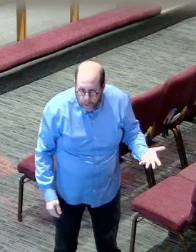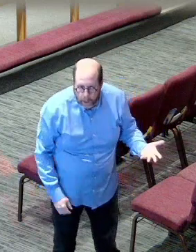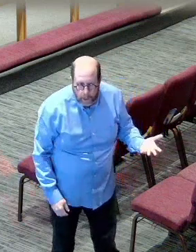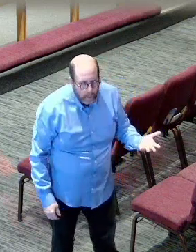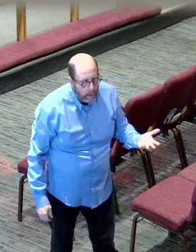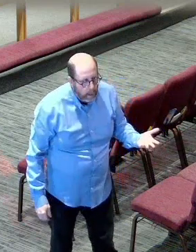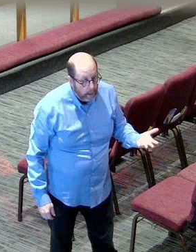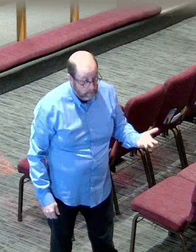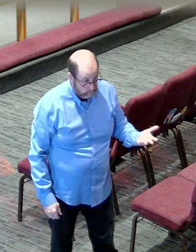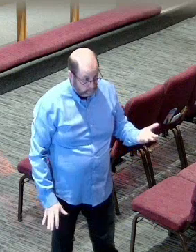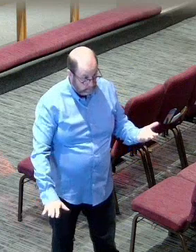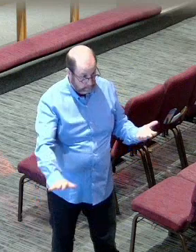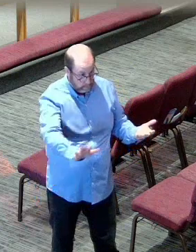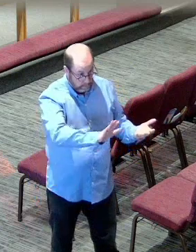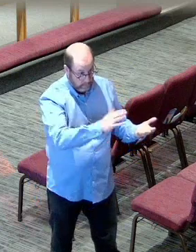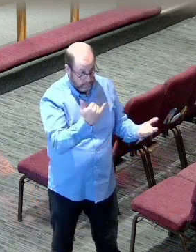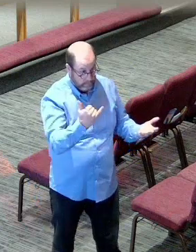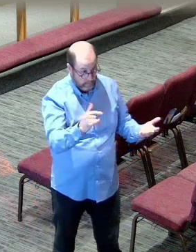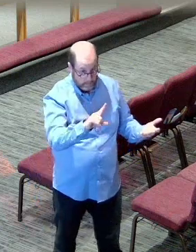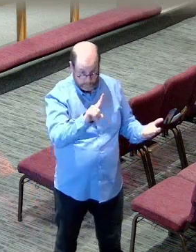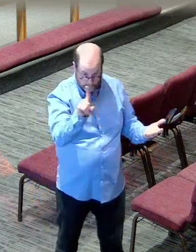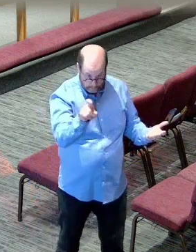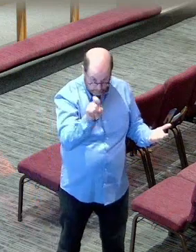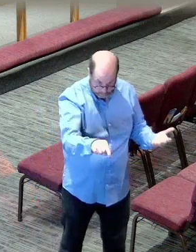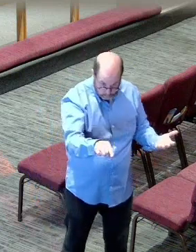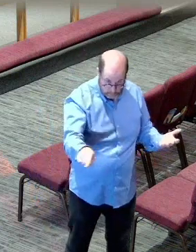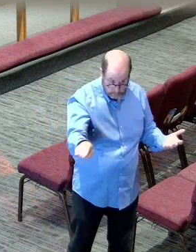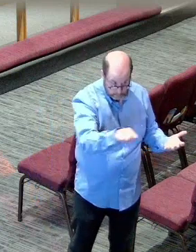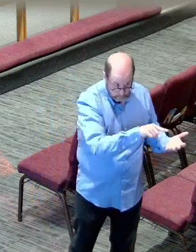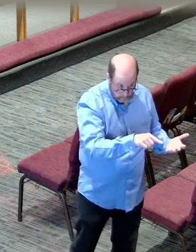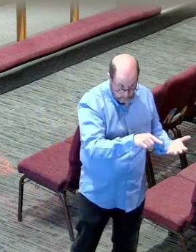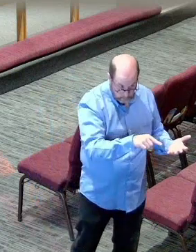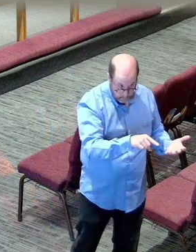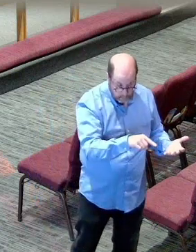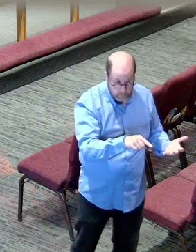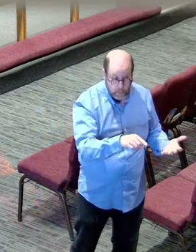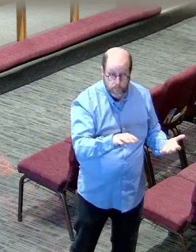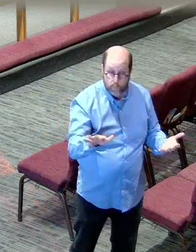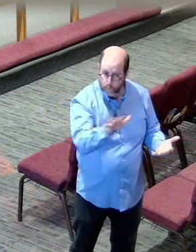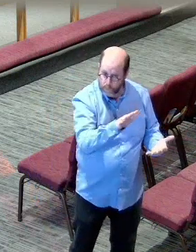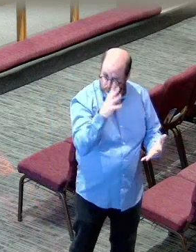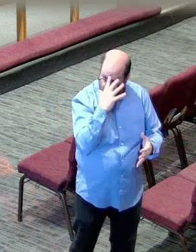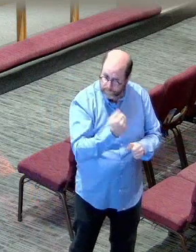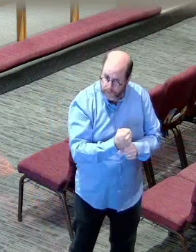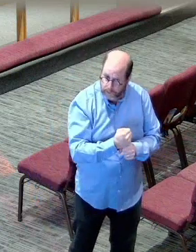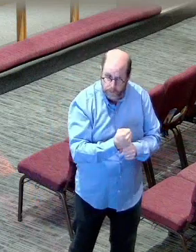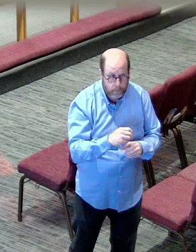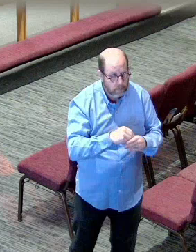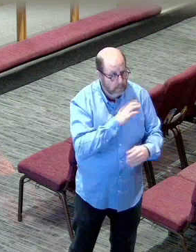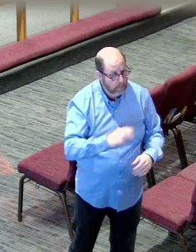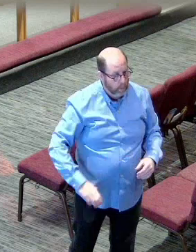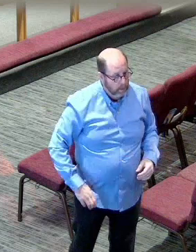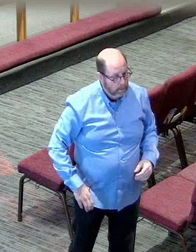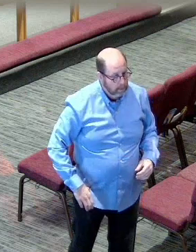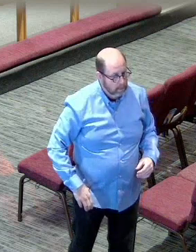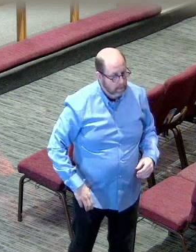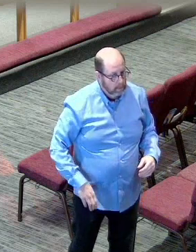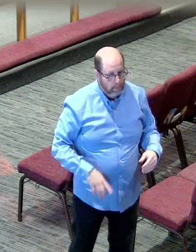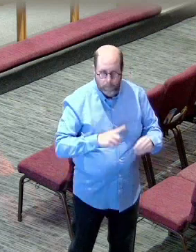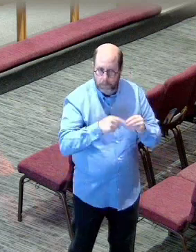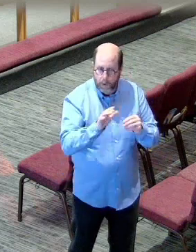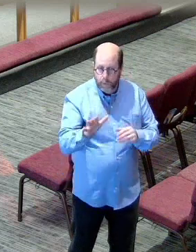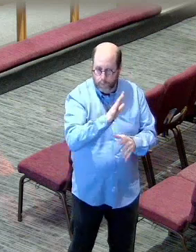Dare I ask you at this point about your faith in Christ or about